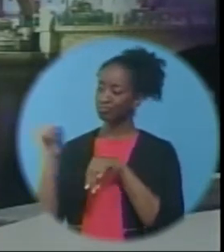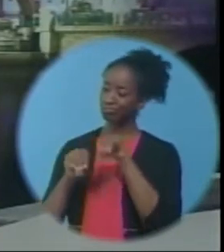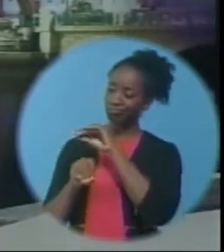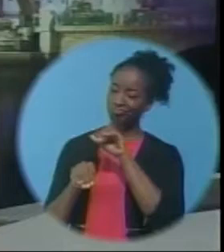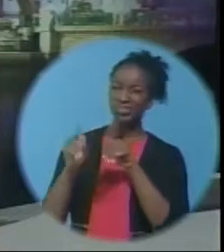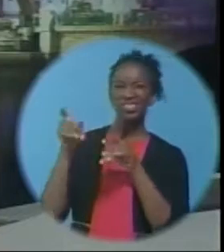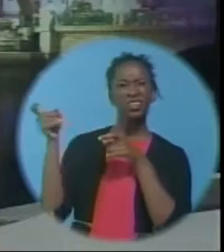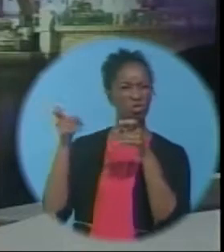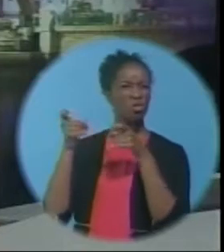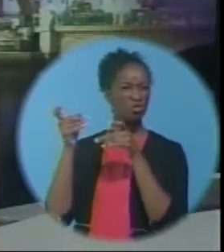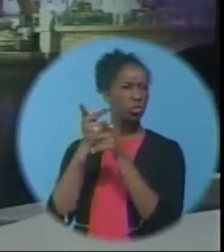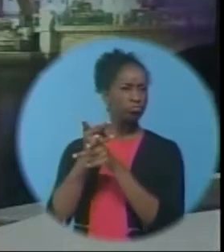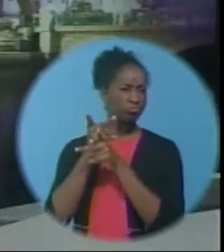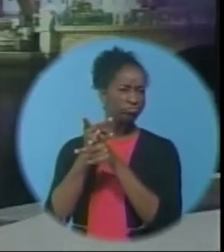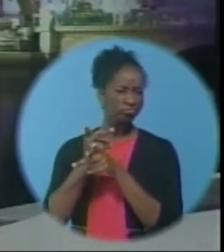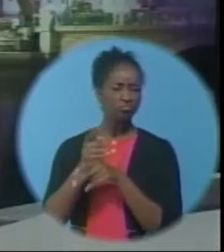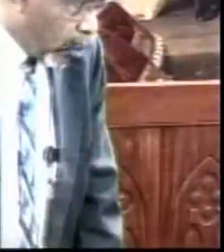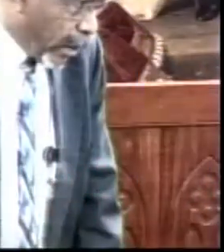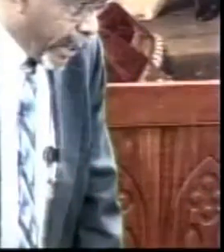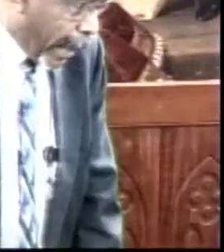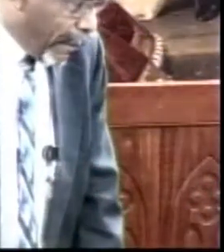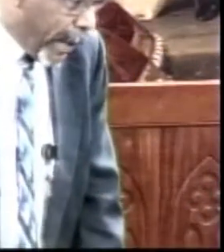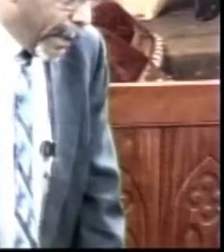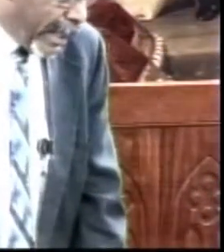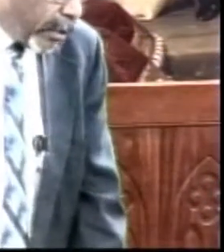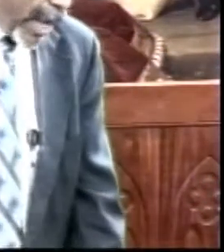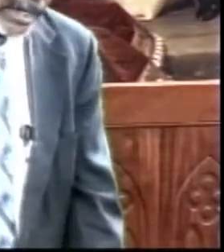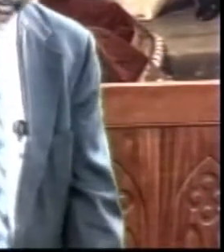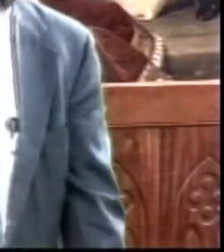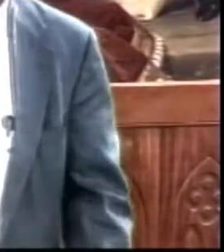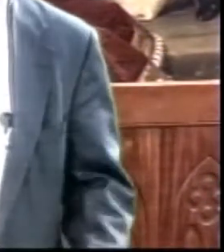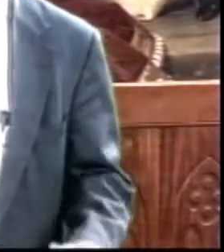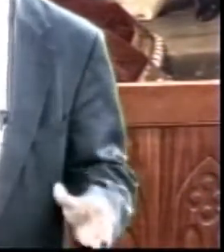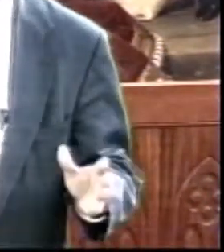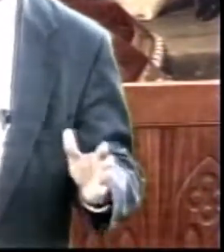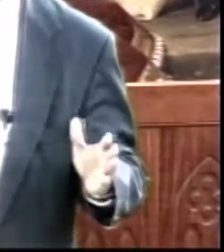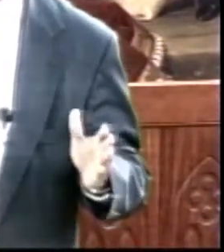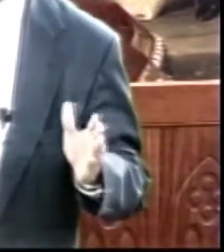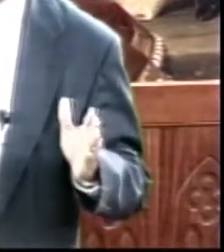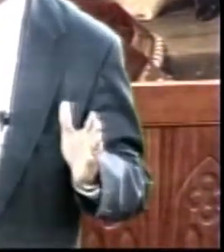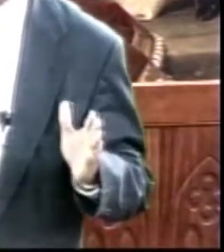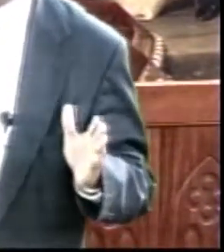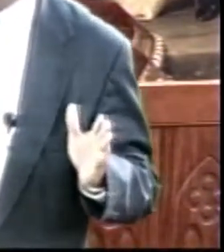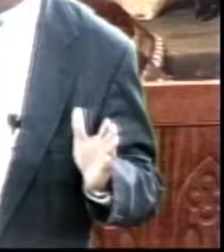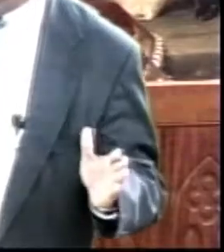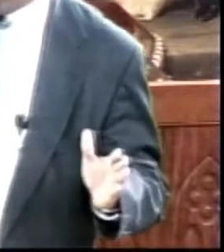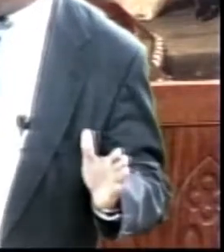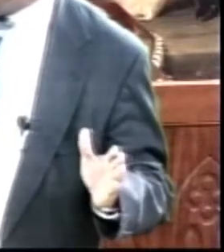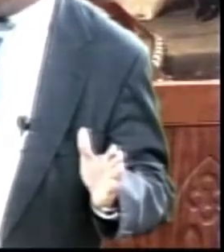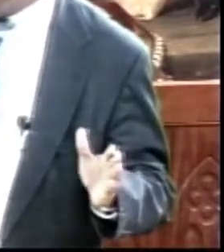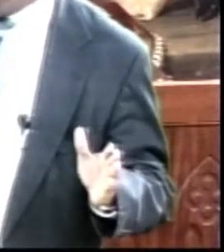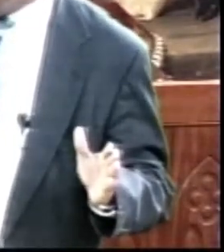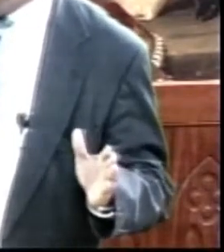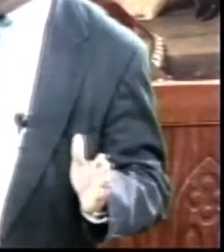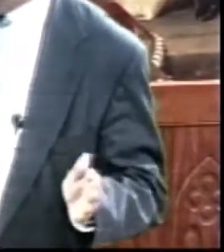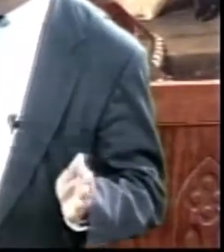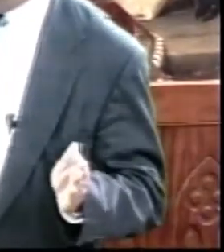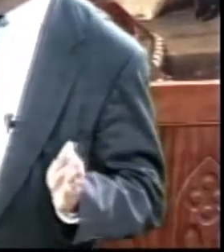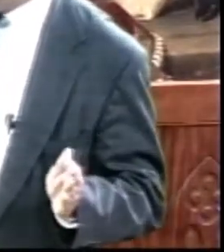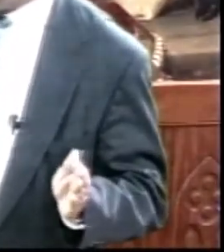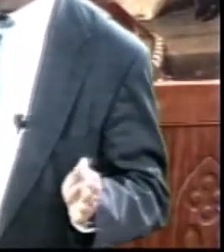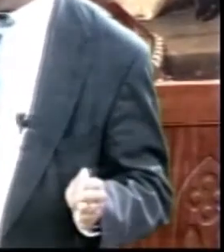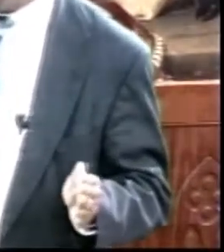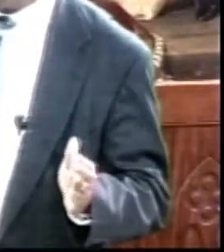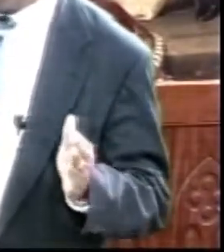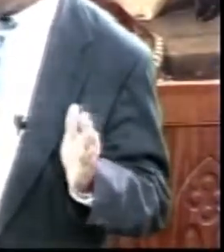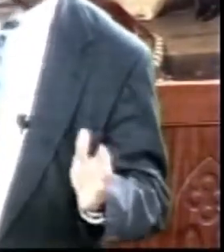managed carefully. To make sure that we get people at the right age ranges, that we get